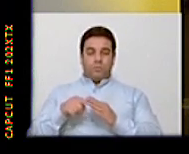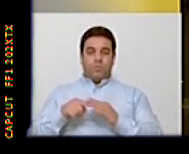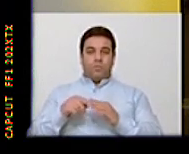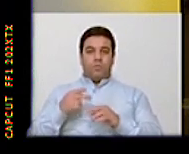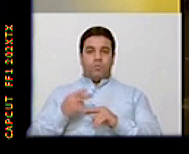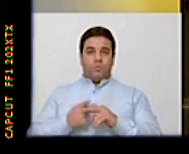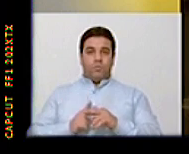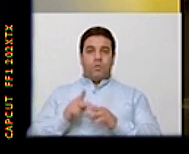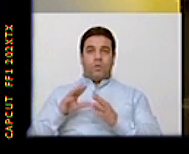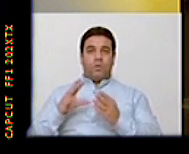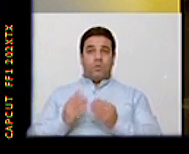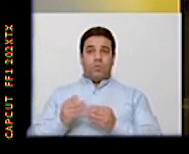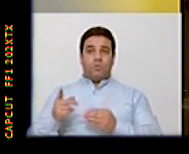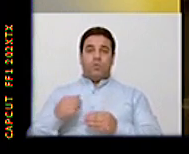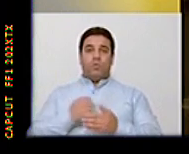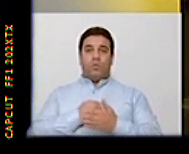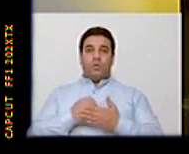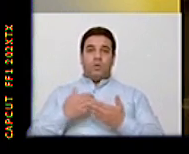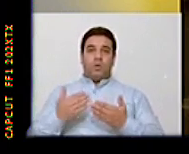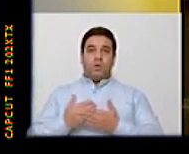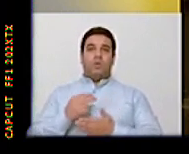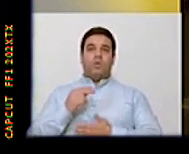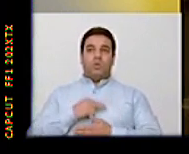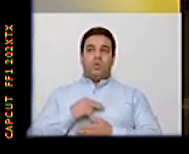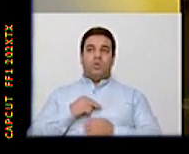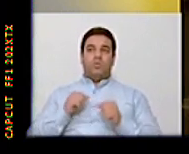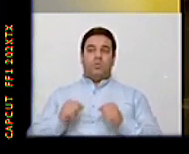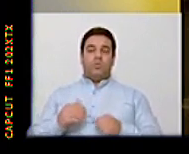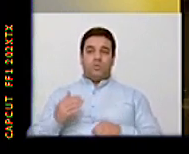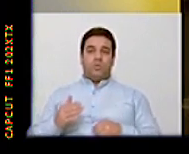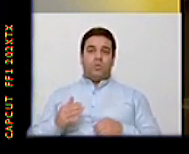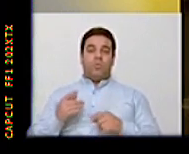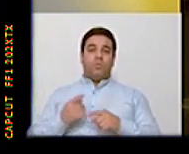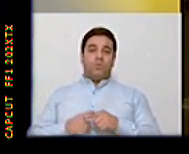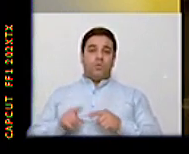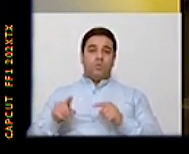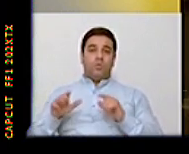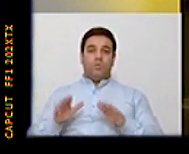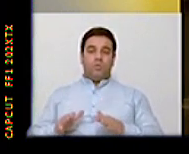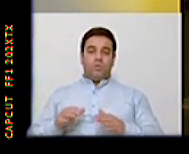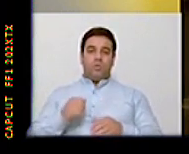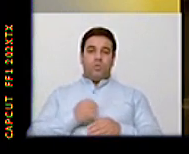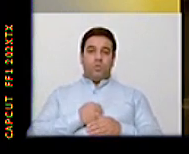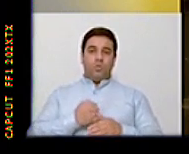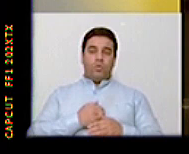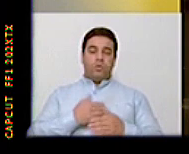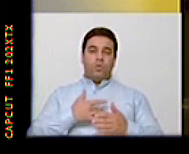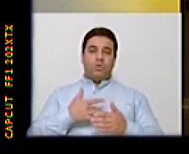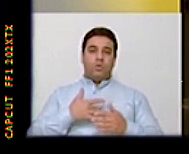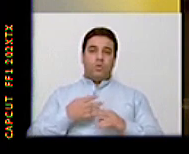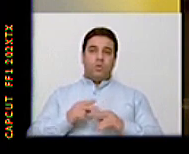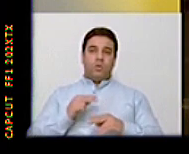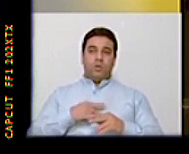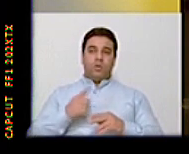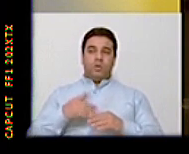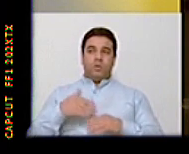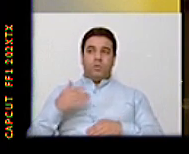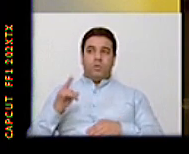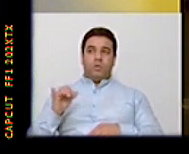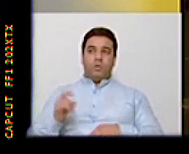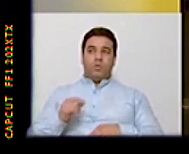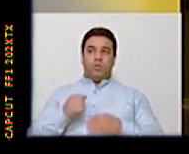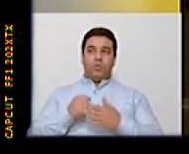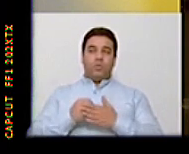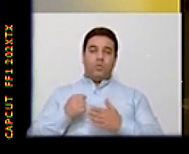turtki natijasida bu yurak qayta ishlab ketishi mumkin. Ya'ni bu yerda yurakni ishlashi uchun tashqi bir marotaba